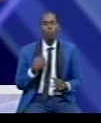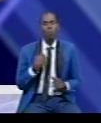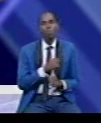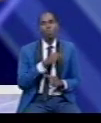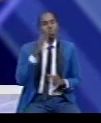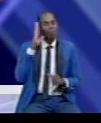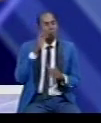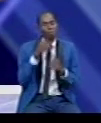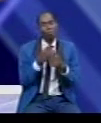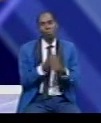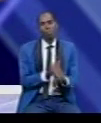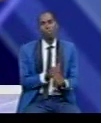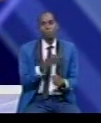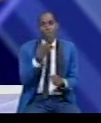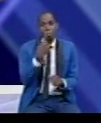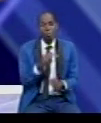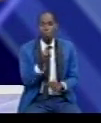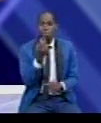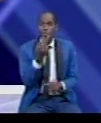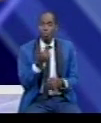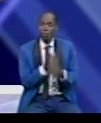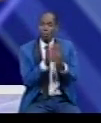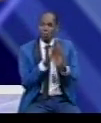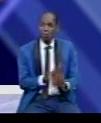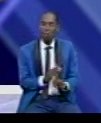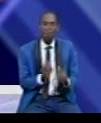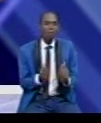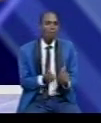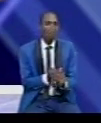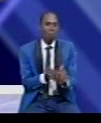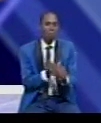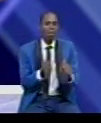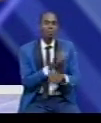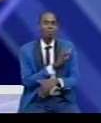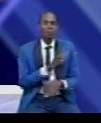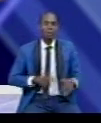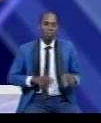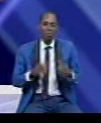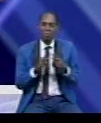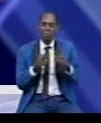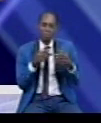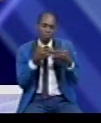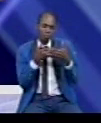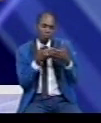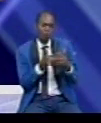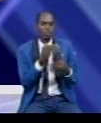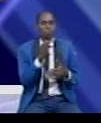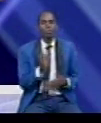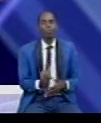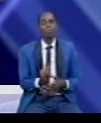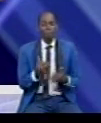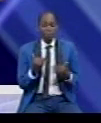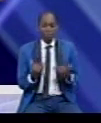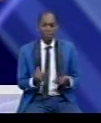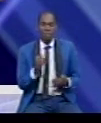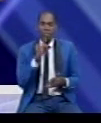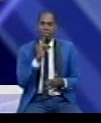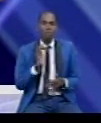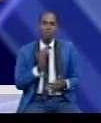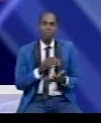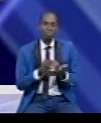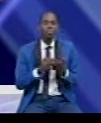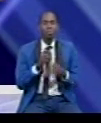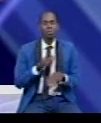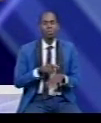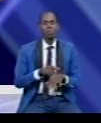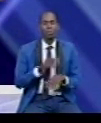they follow Christ closely. They are no more, they are in heaven. This is our time. Are you